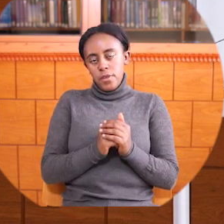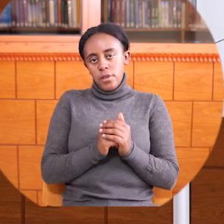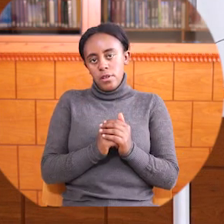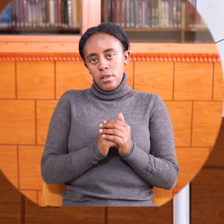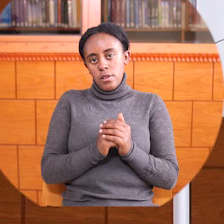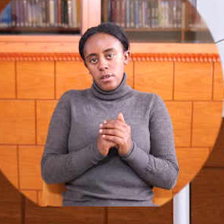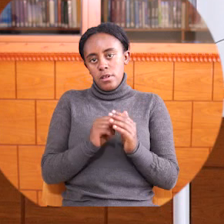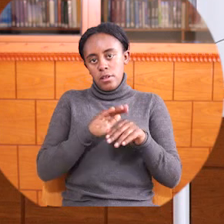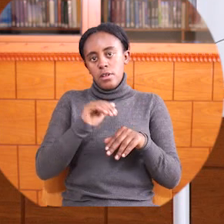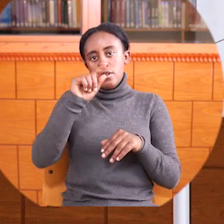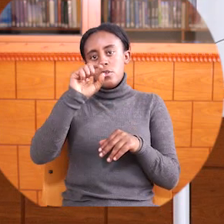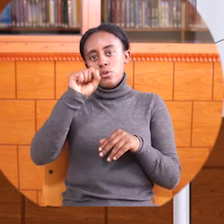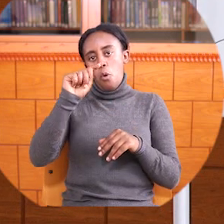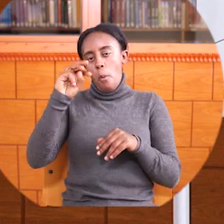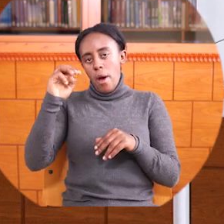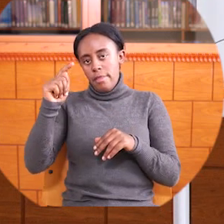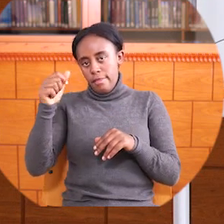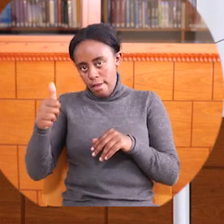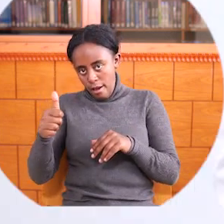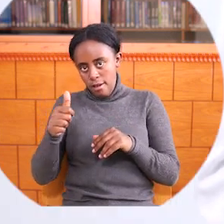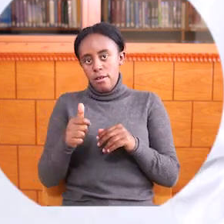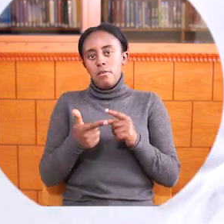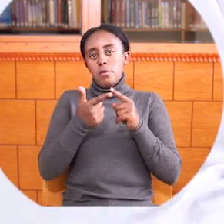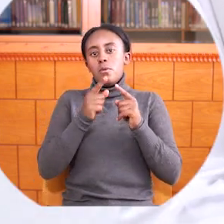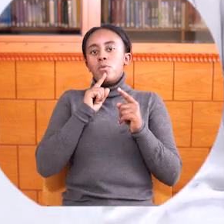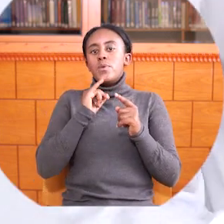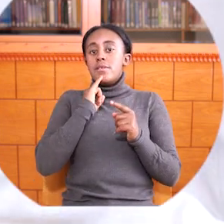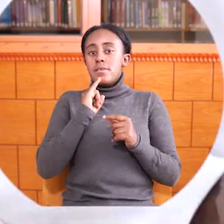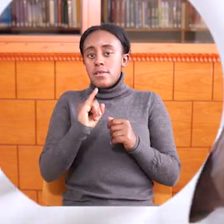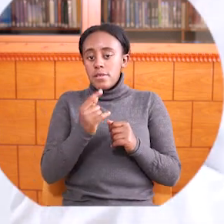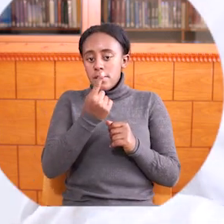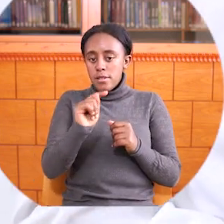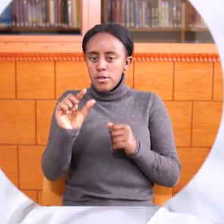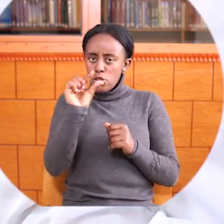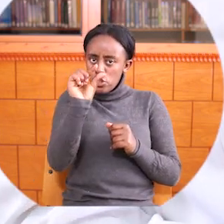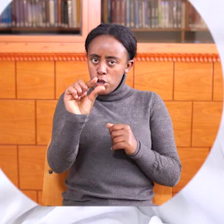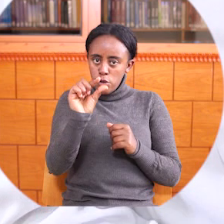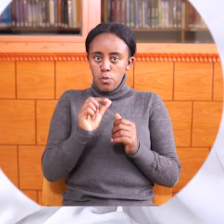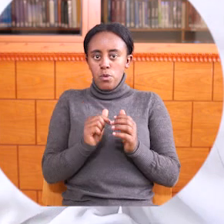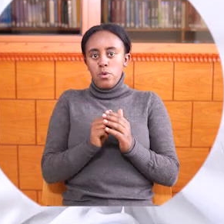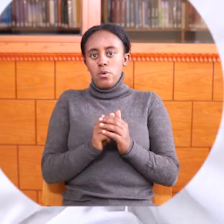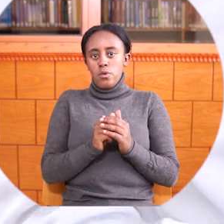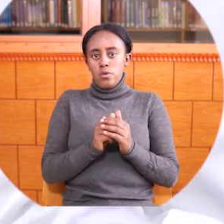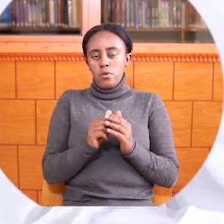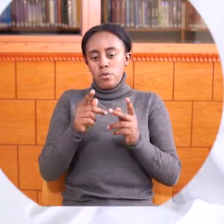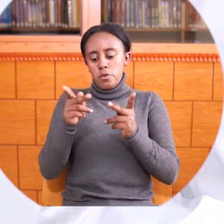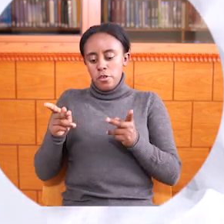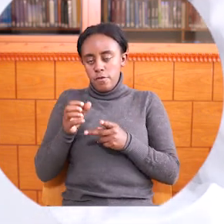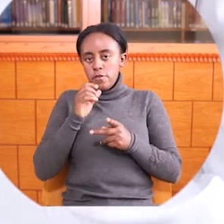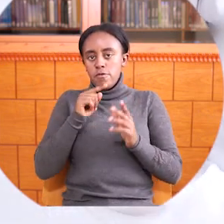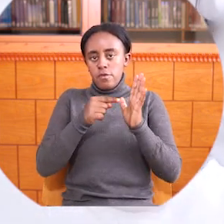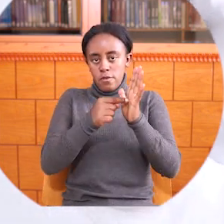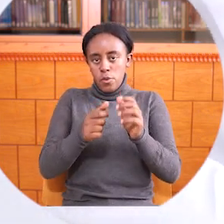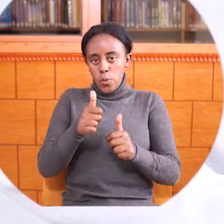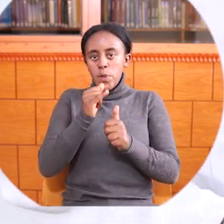called stoma or stomata. A stomata is the small hole found on the surface of the leaf,